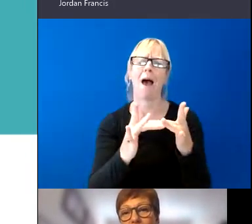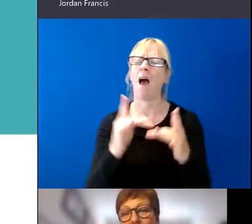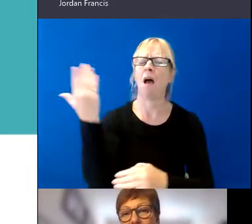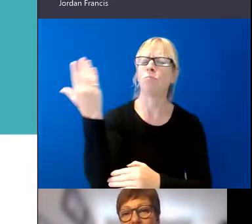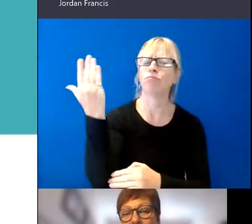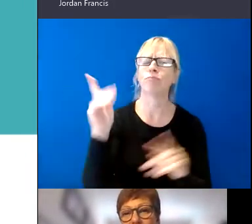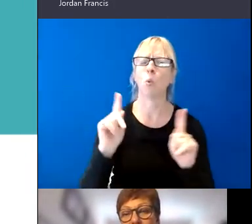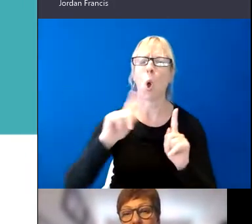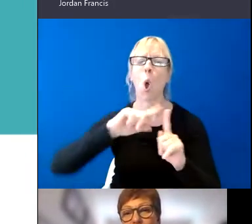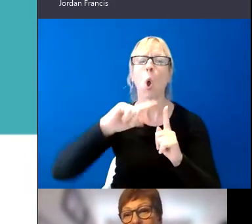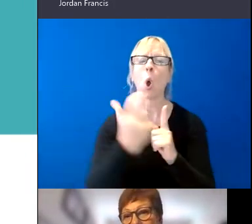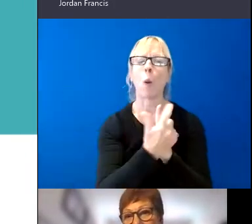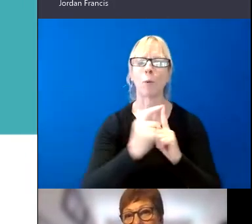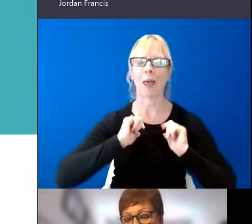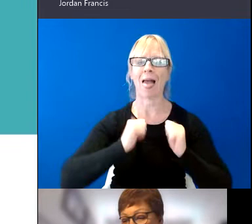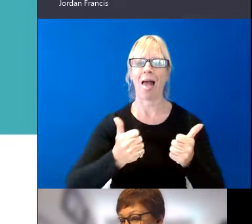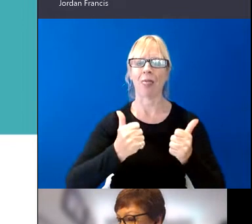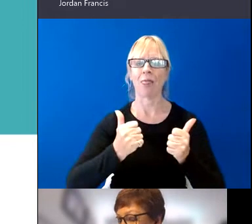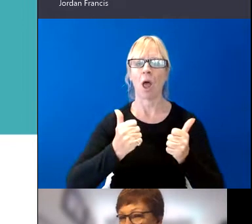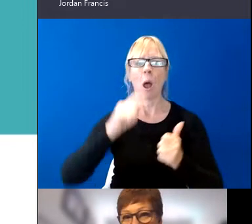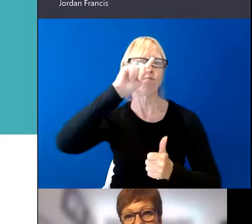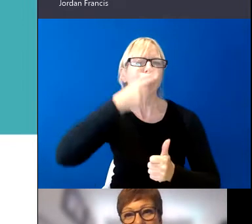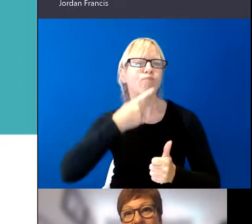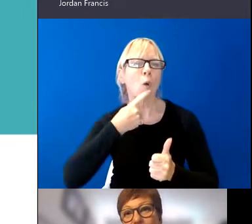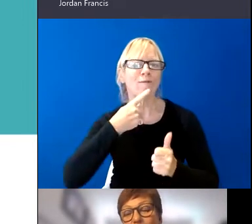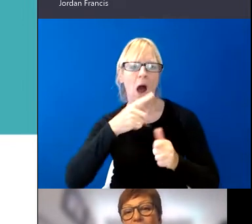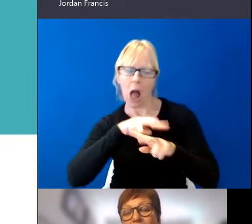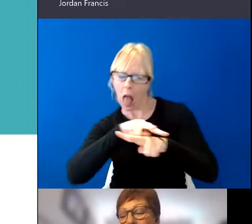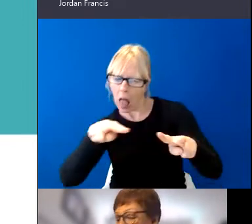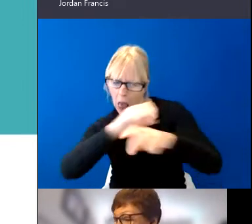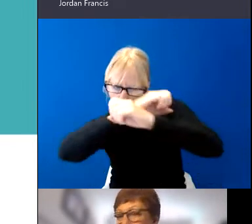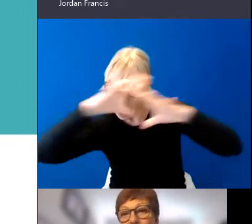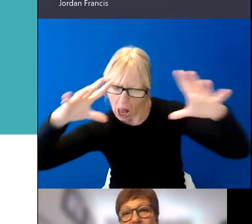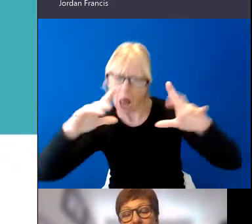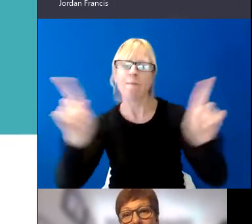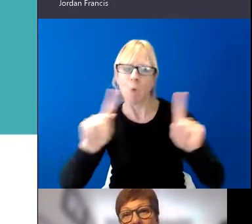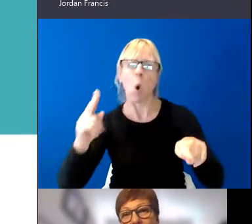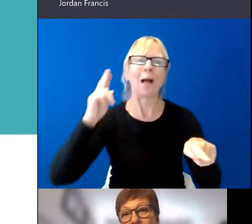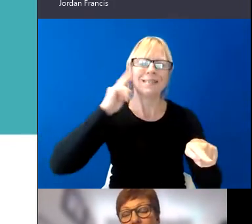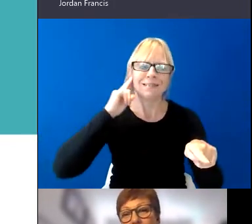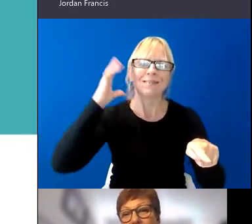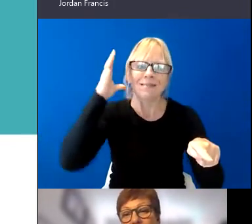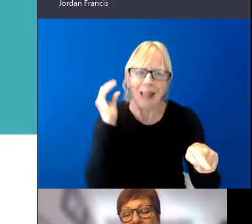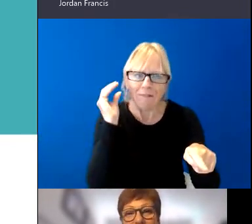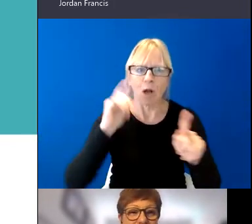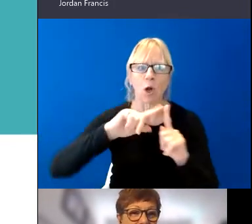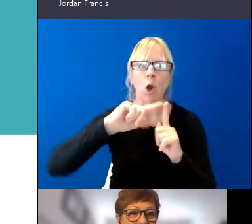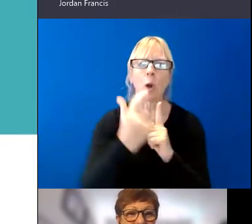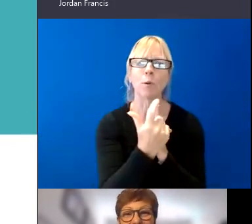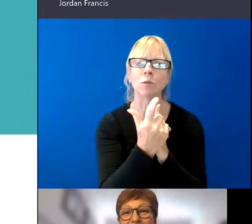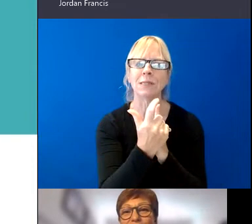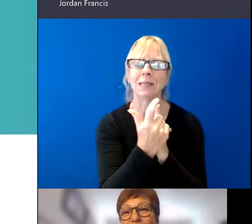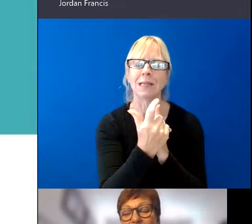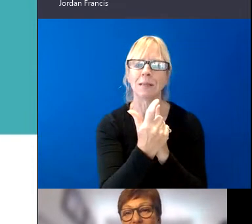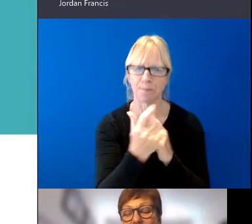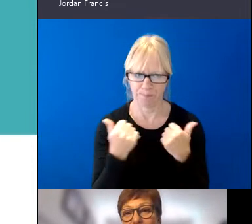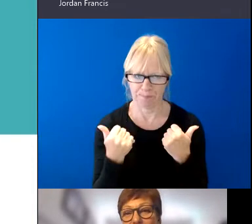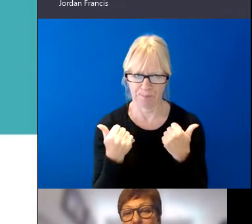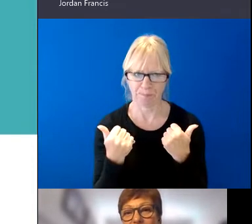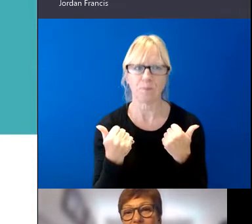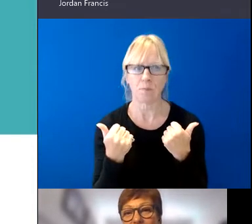community health profile for the deaf community. So we are going to be, as you can